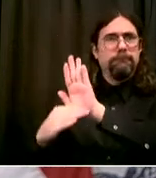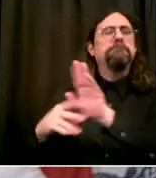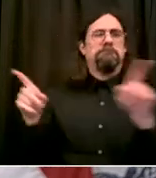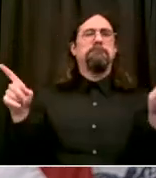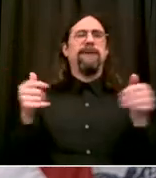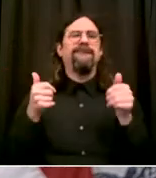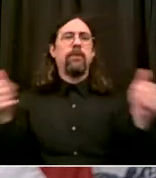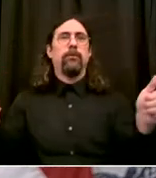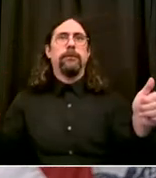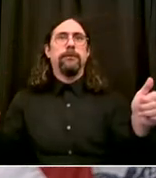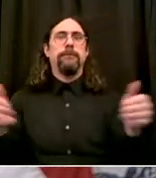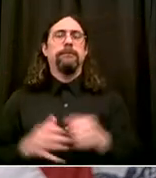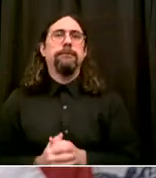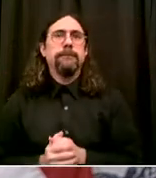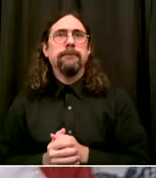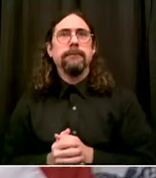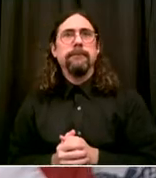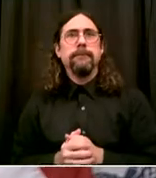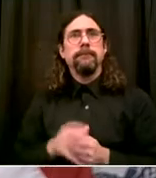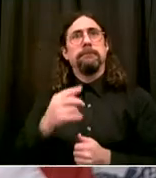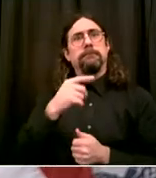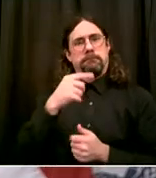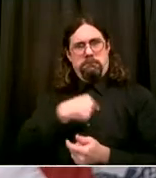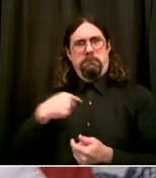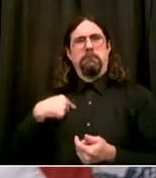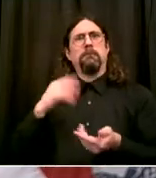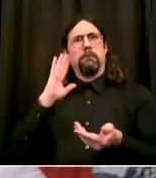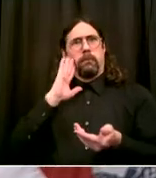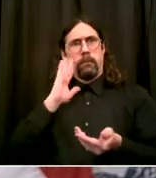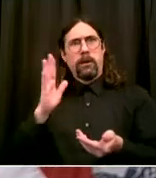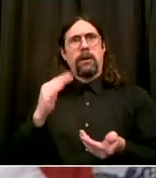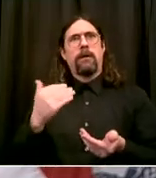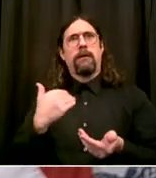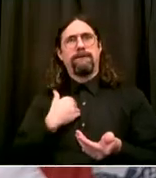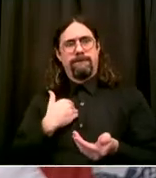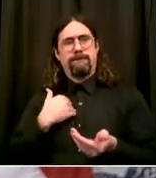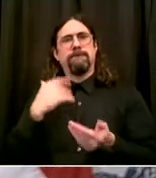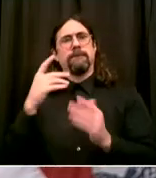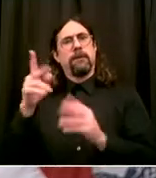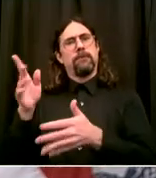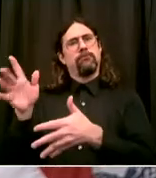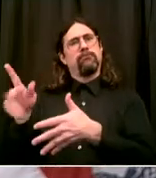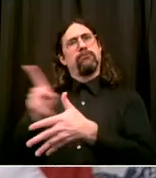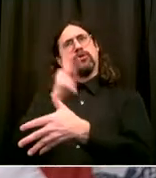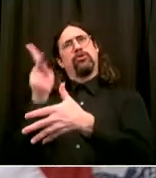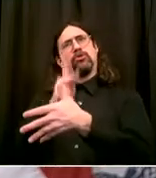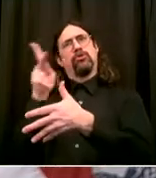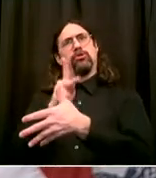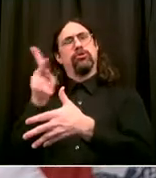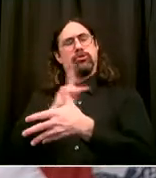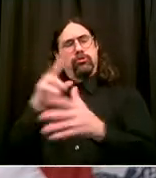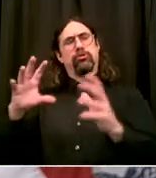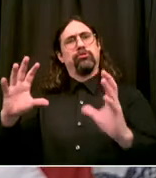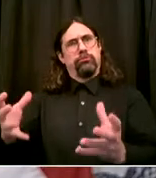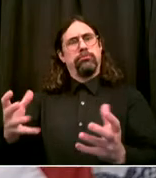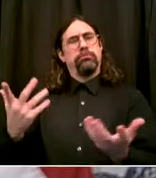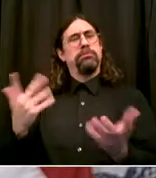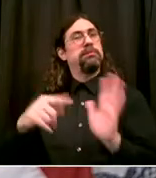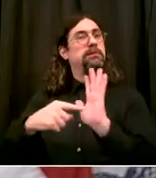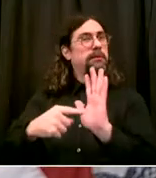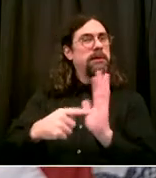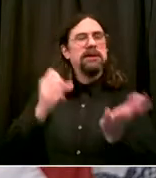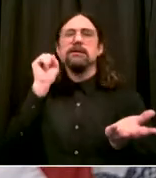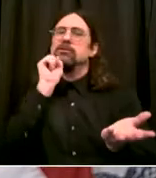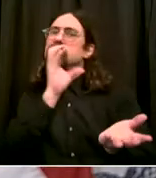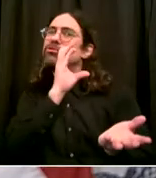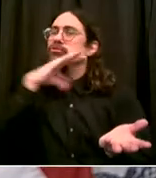we're going to work with the state to speed that along, because we want to be able to always jump ahead to the next group of people when we find there's more